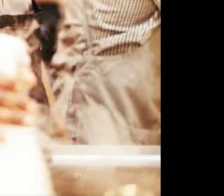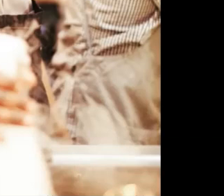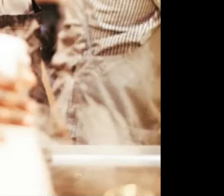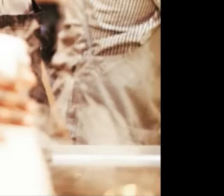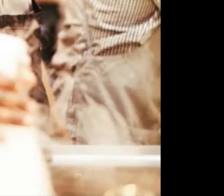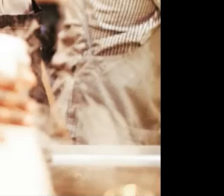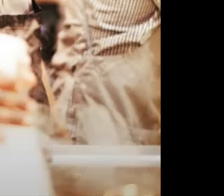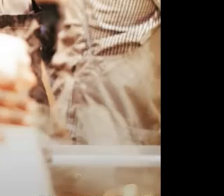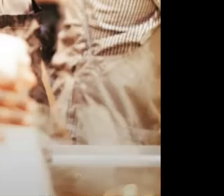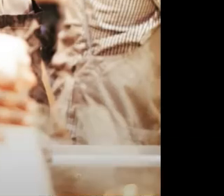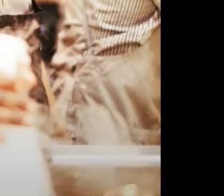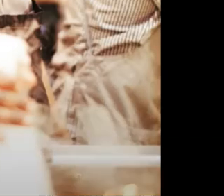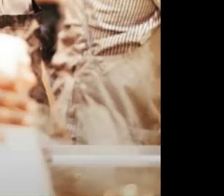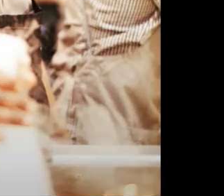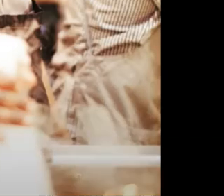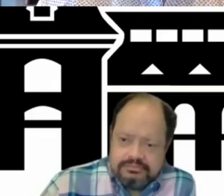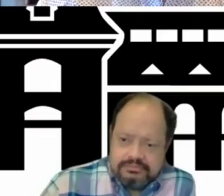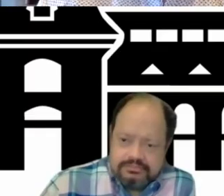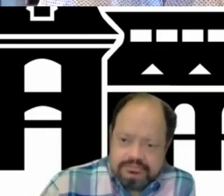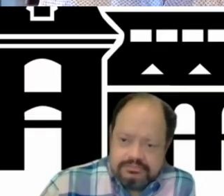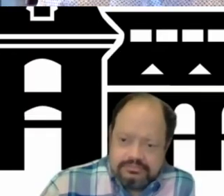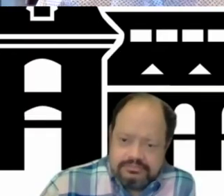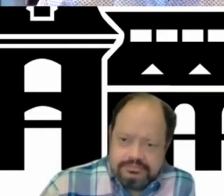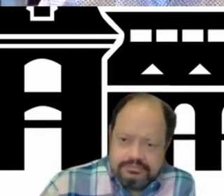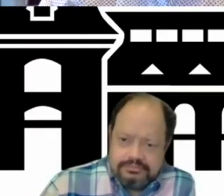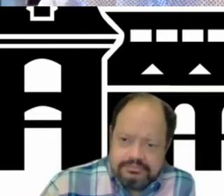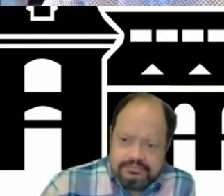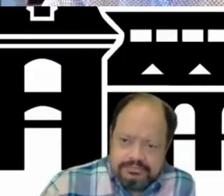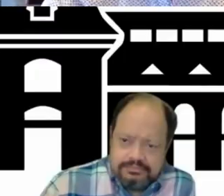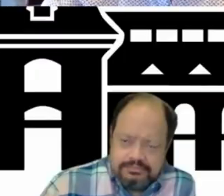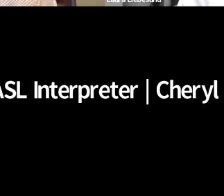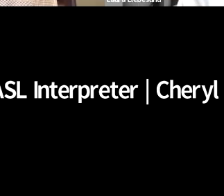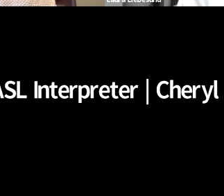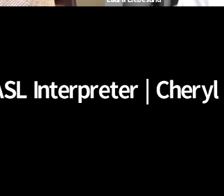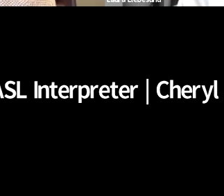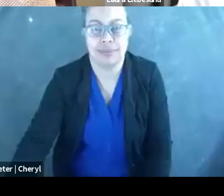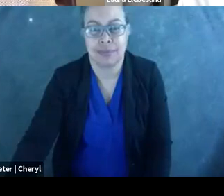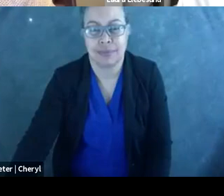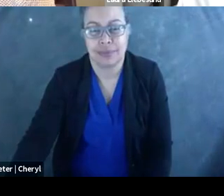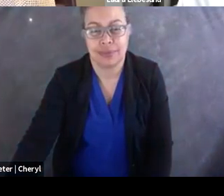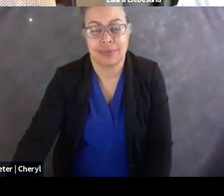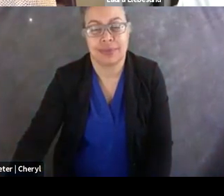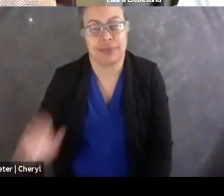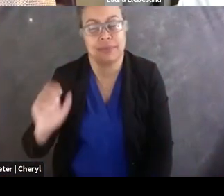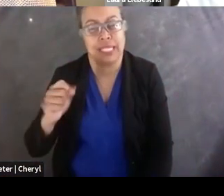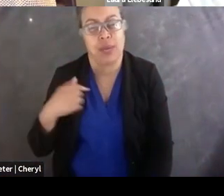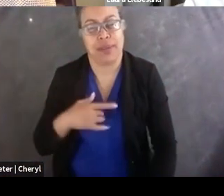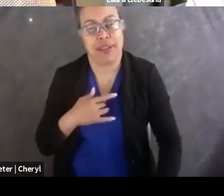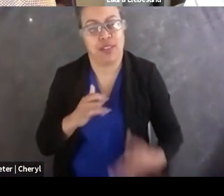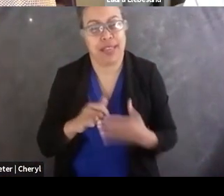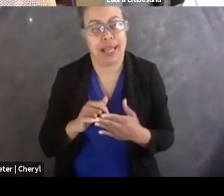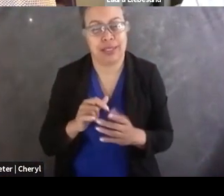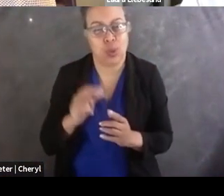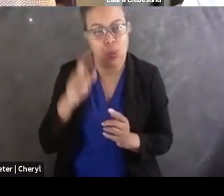So here we are. Yeah, we kind of felt the words of wisdom from a bartender